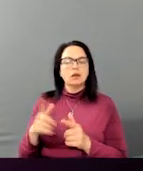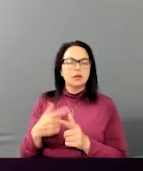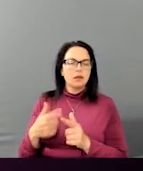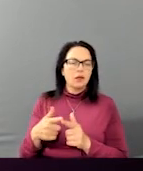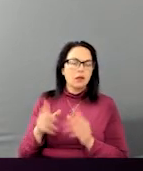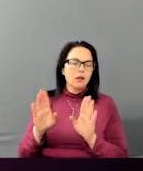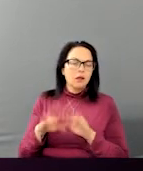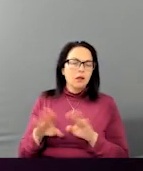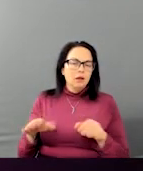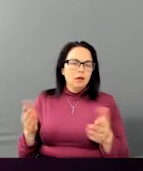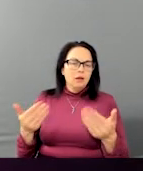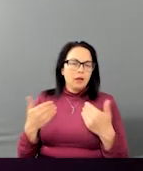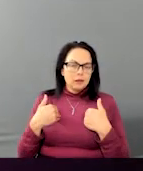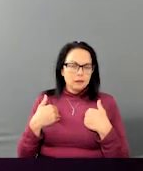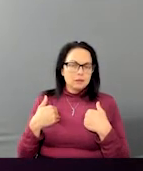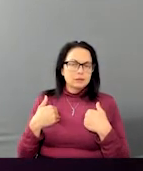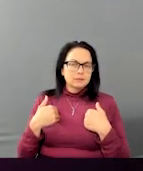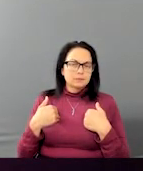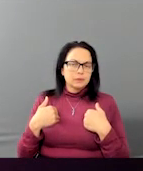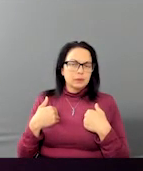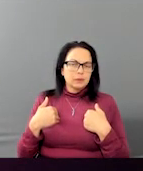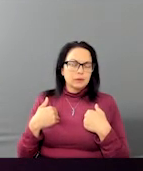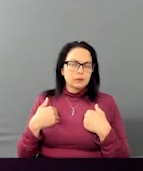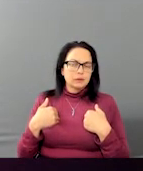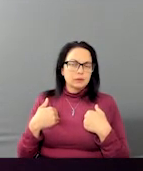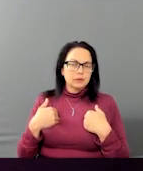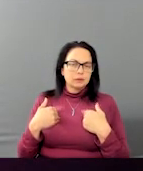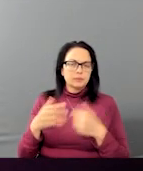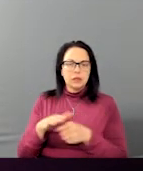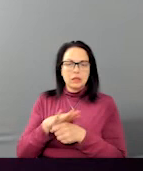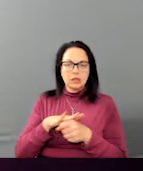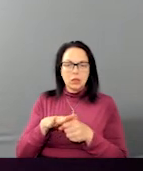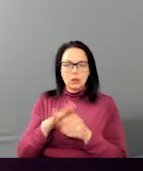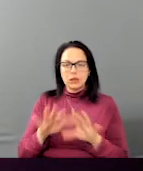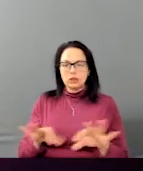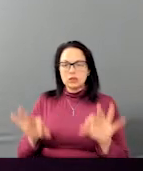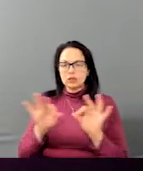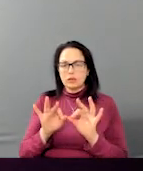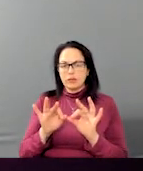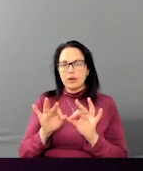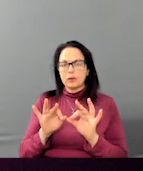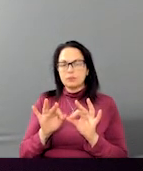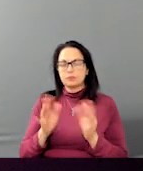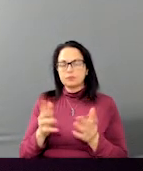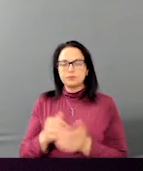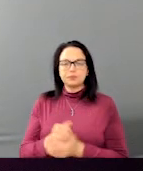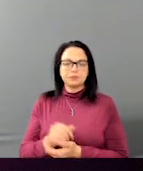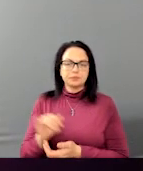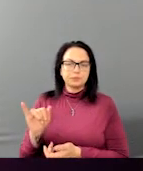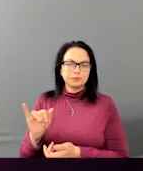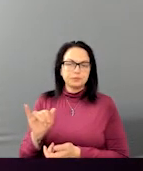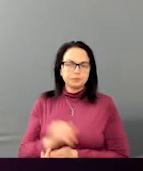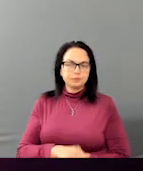children has the location value that we passed in the test.